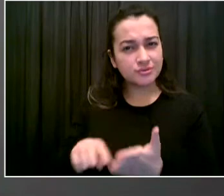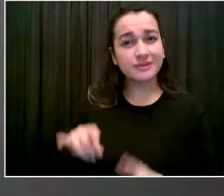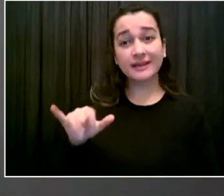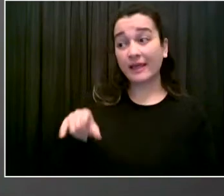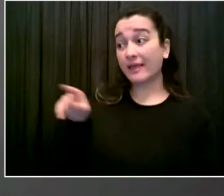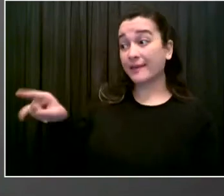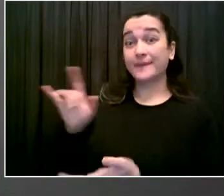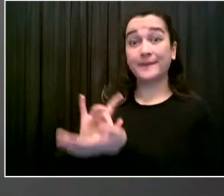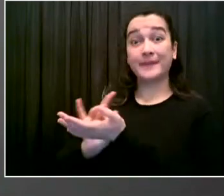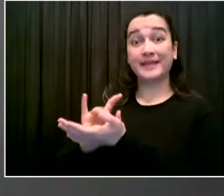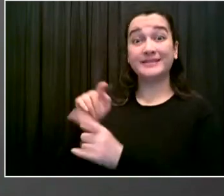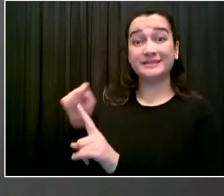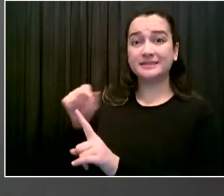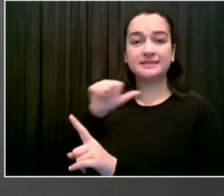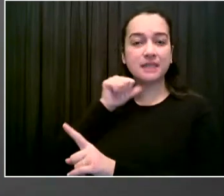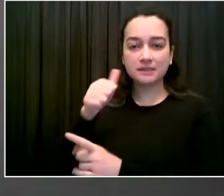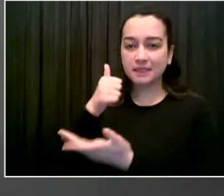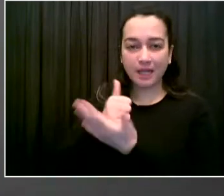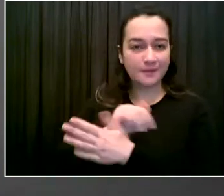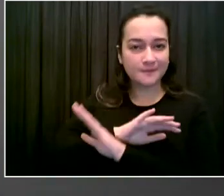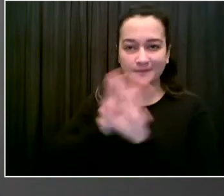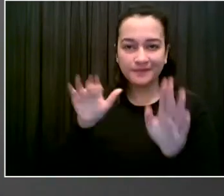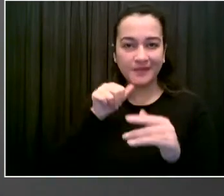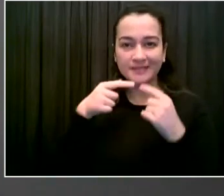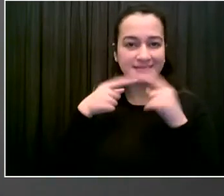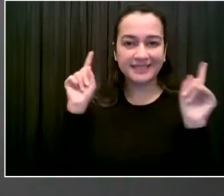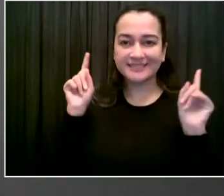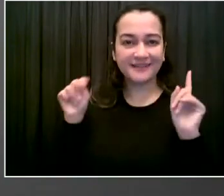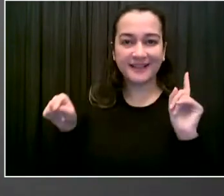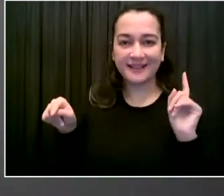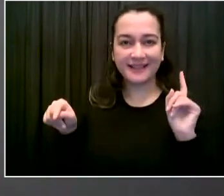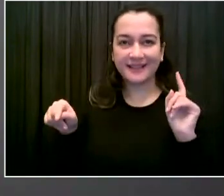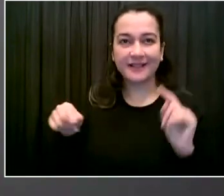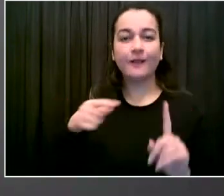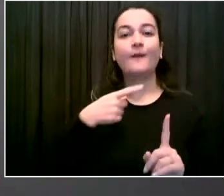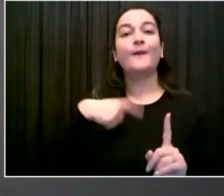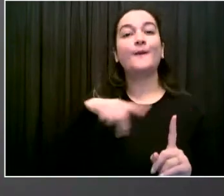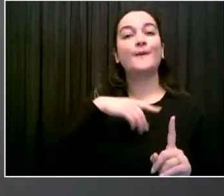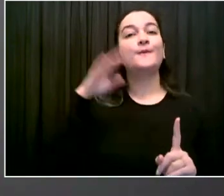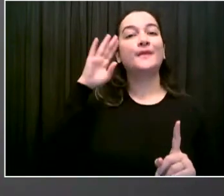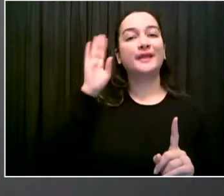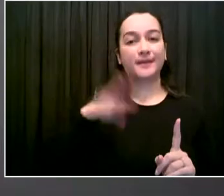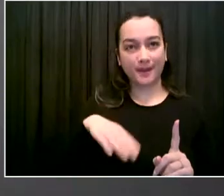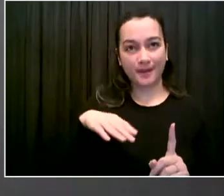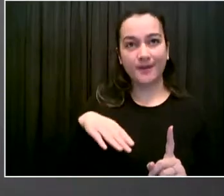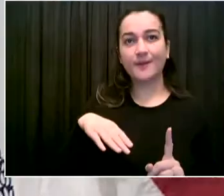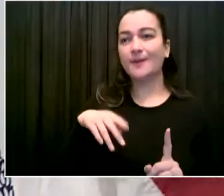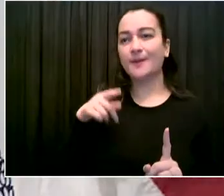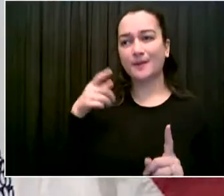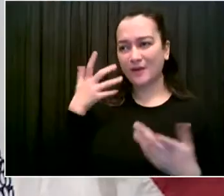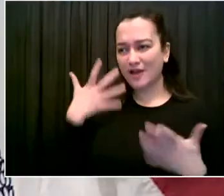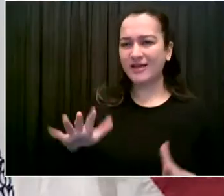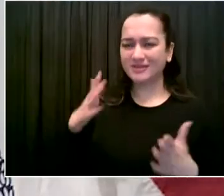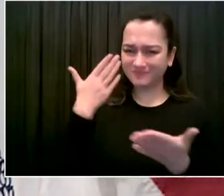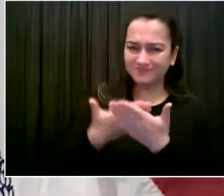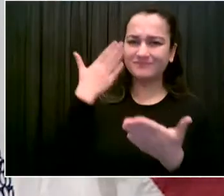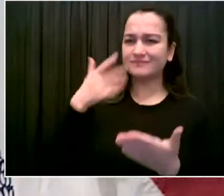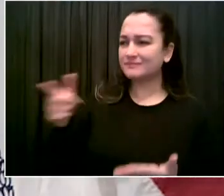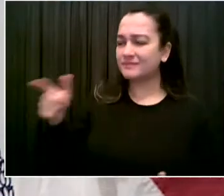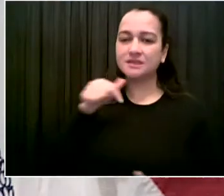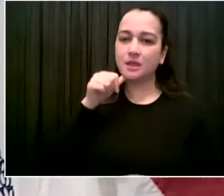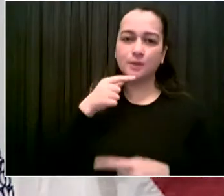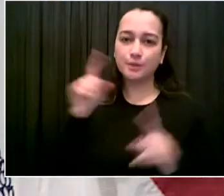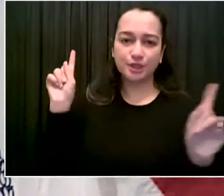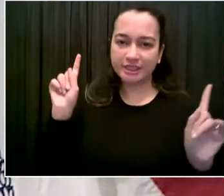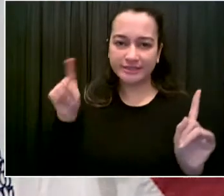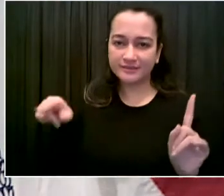does not, in fact, improve the health of people with COVID. Thank you. Okay, go ahead,